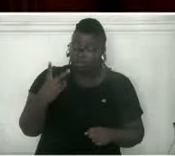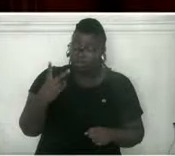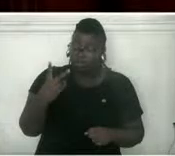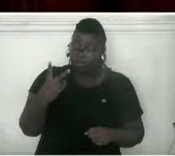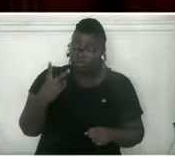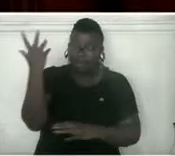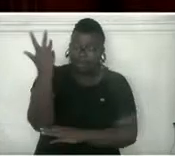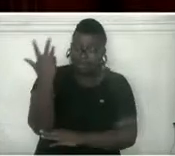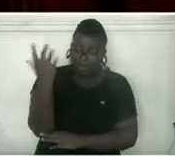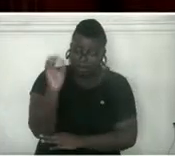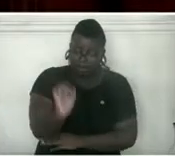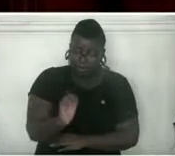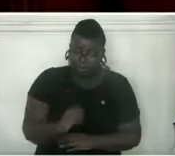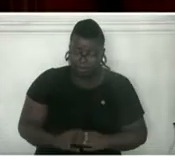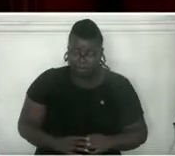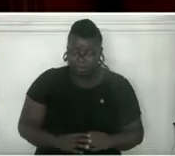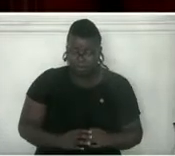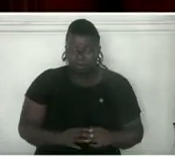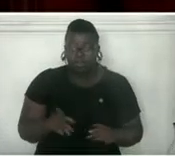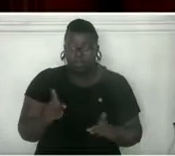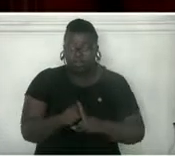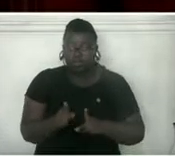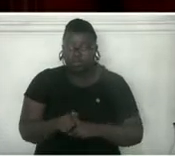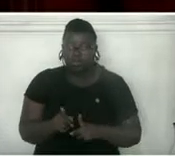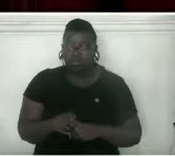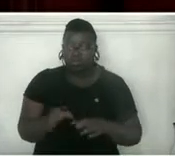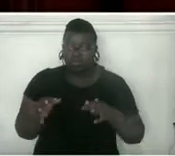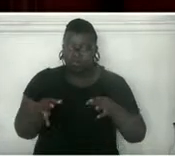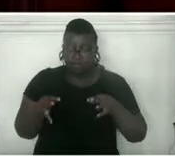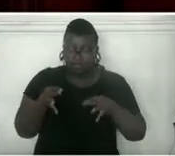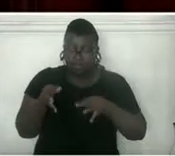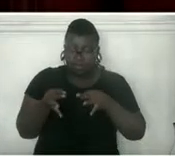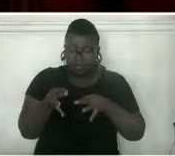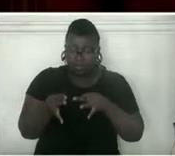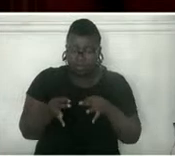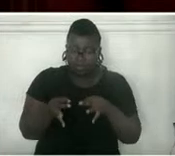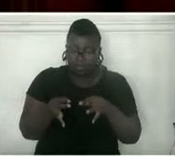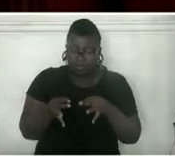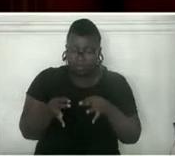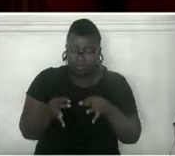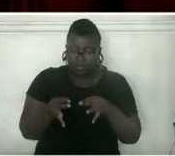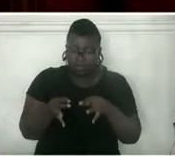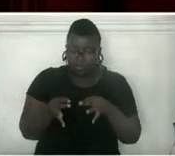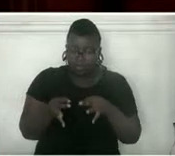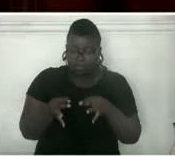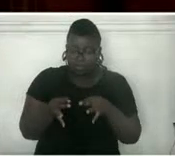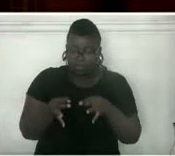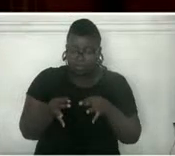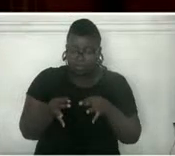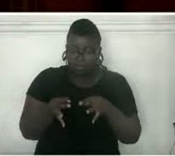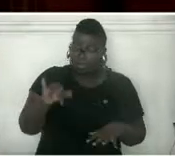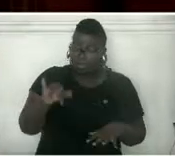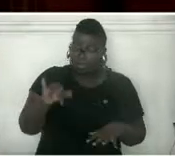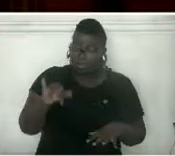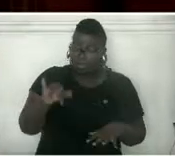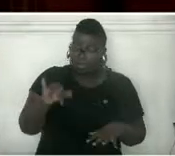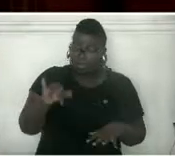address. Asichaza ukuthi njengoba sasishilo ukuthi Richards Bay sifuna ukuthi